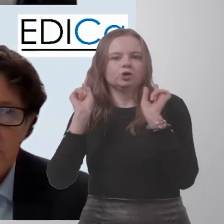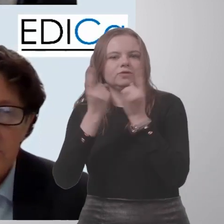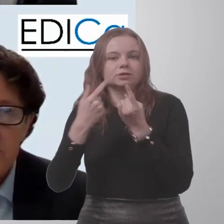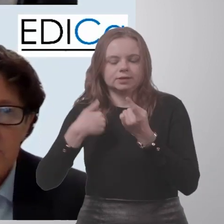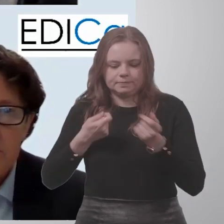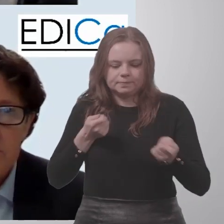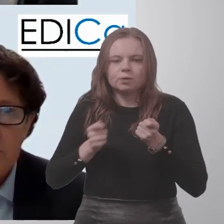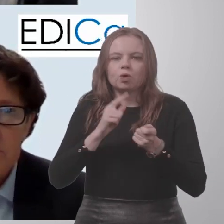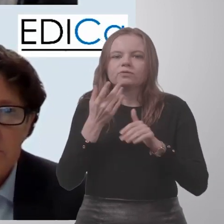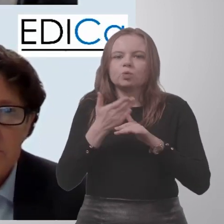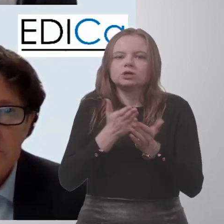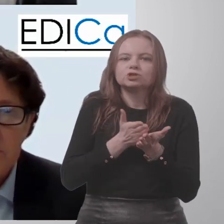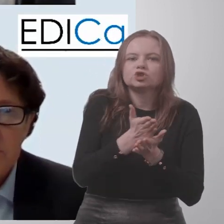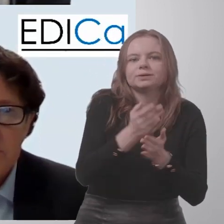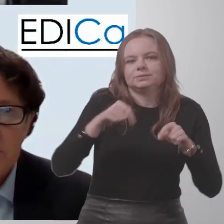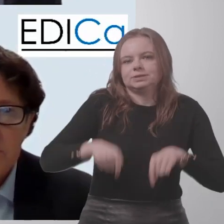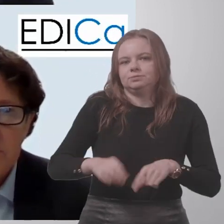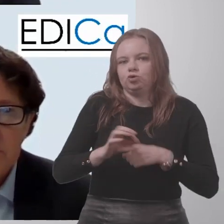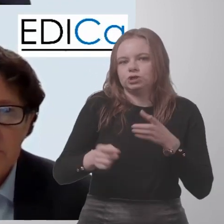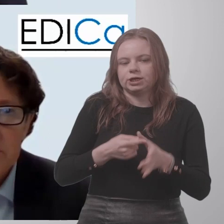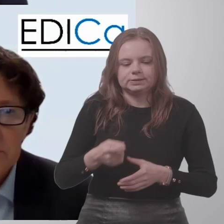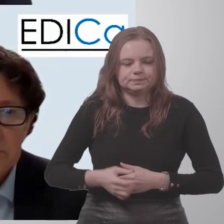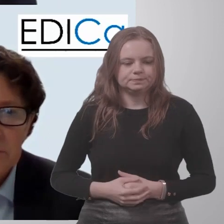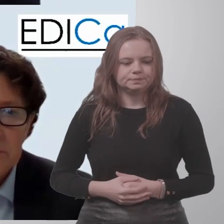of the work streams in the EDICa project.